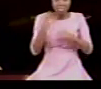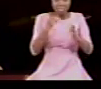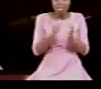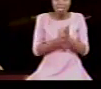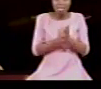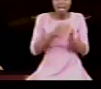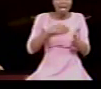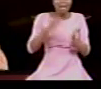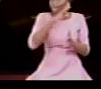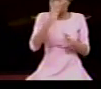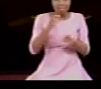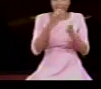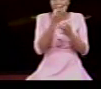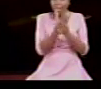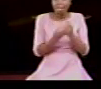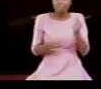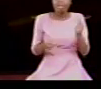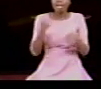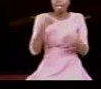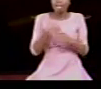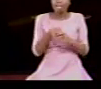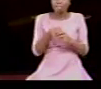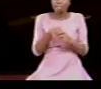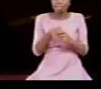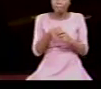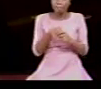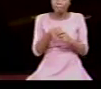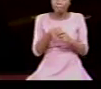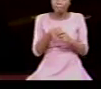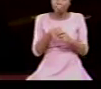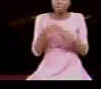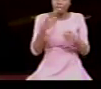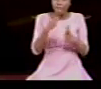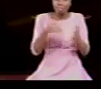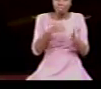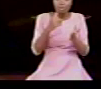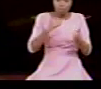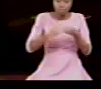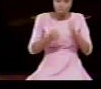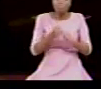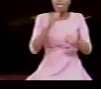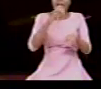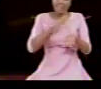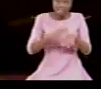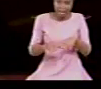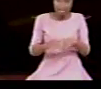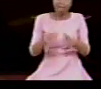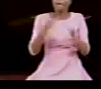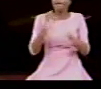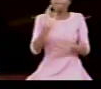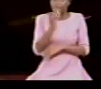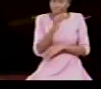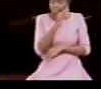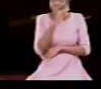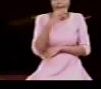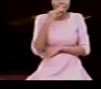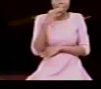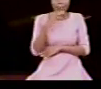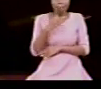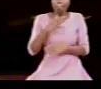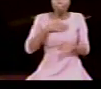never lacked in the midst of pestilence and lack and famine. My brother,